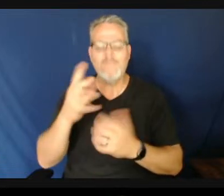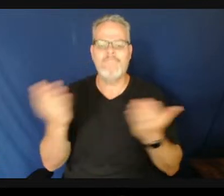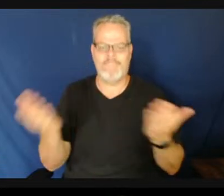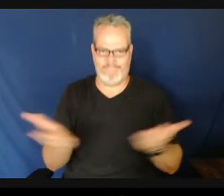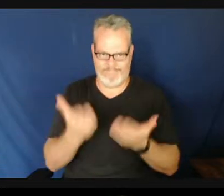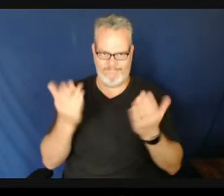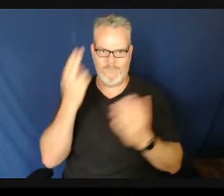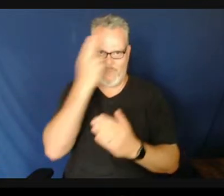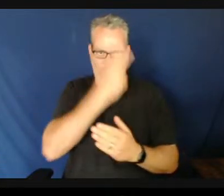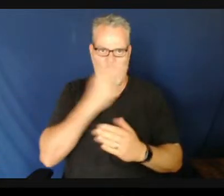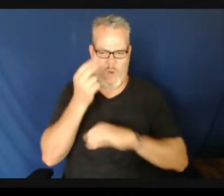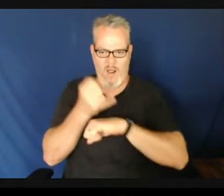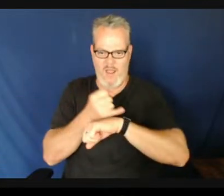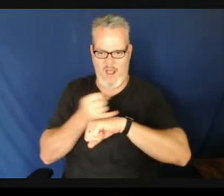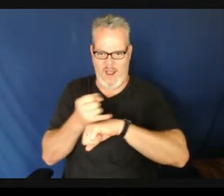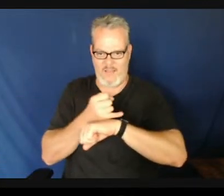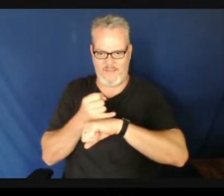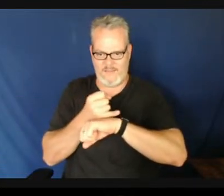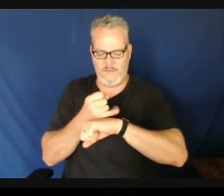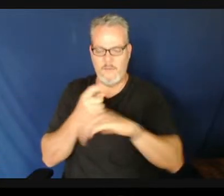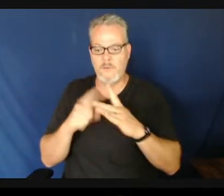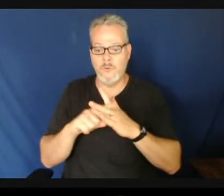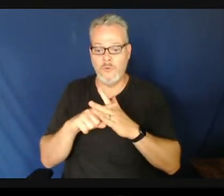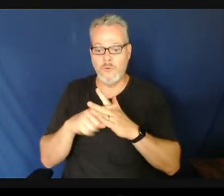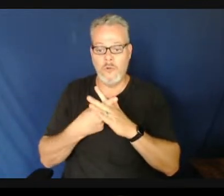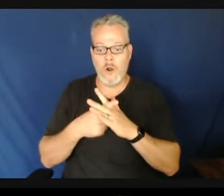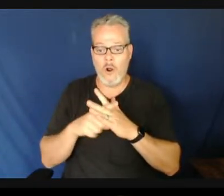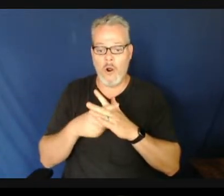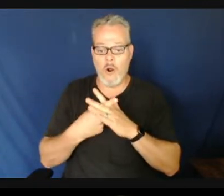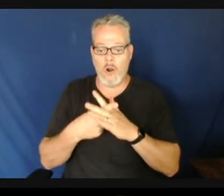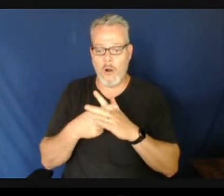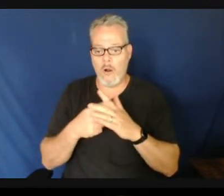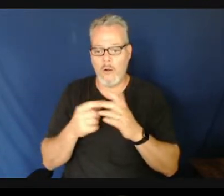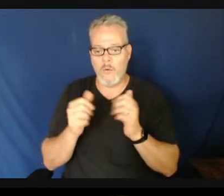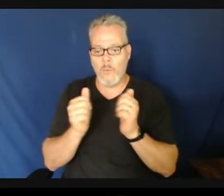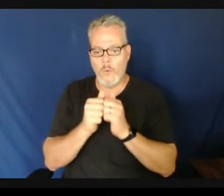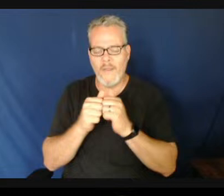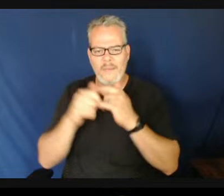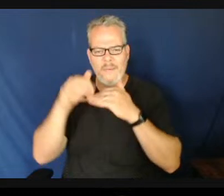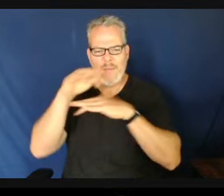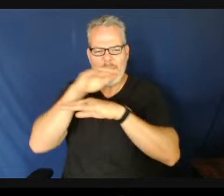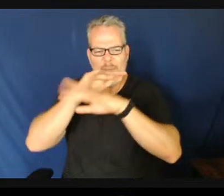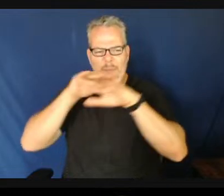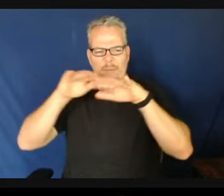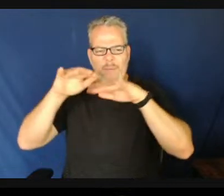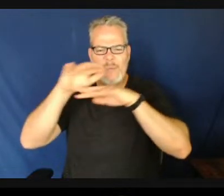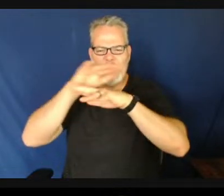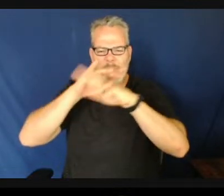see that we start off with the particulate cloud